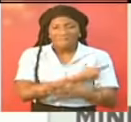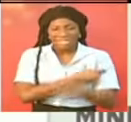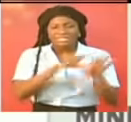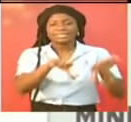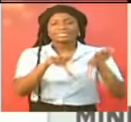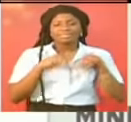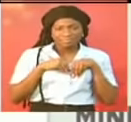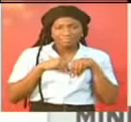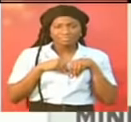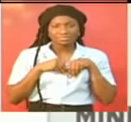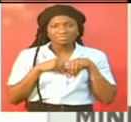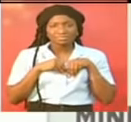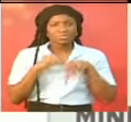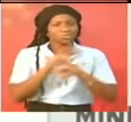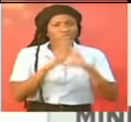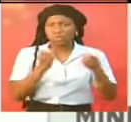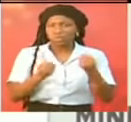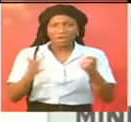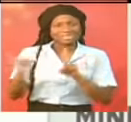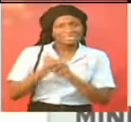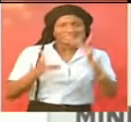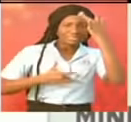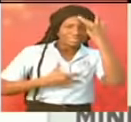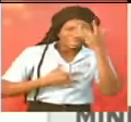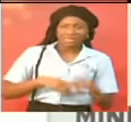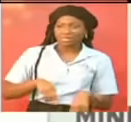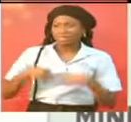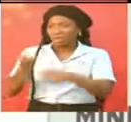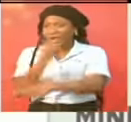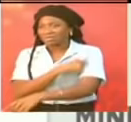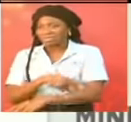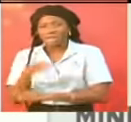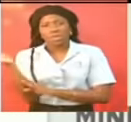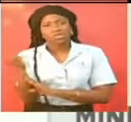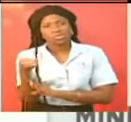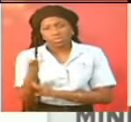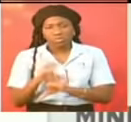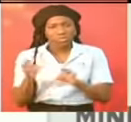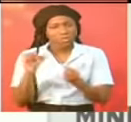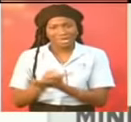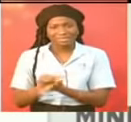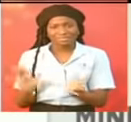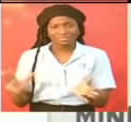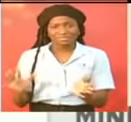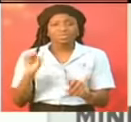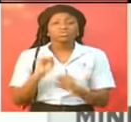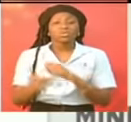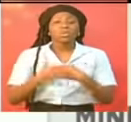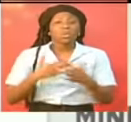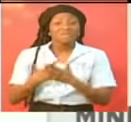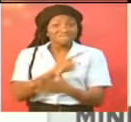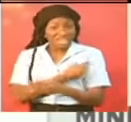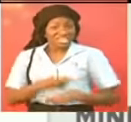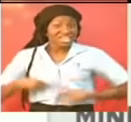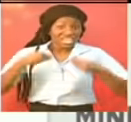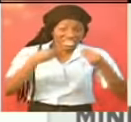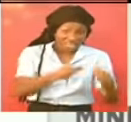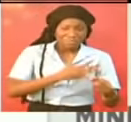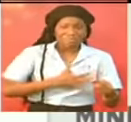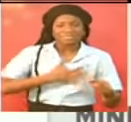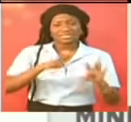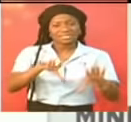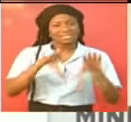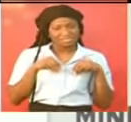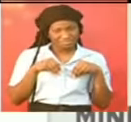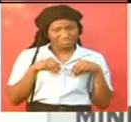bed, or in the intensive care unit, or worse yet, death. So the vaccines we have are